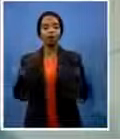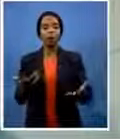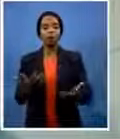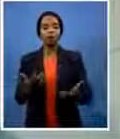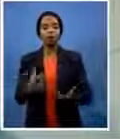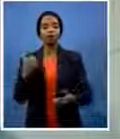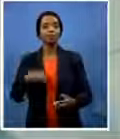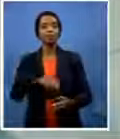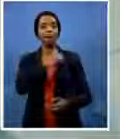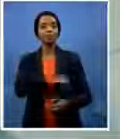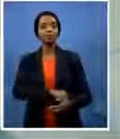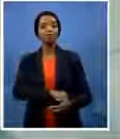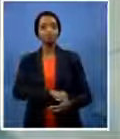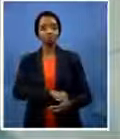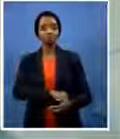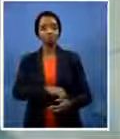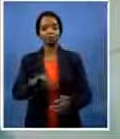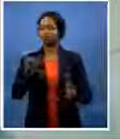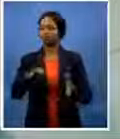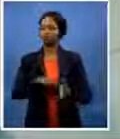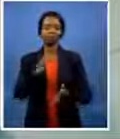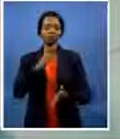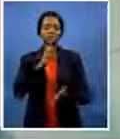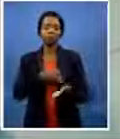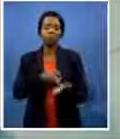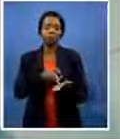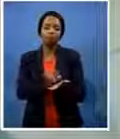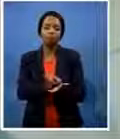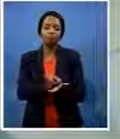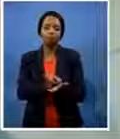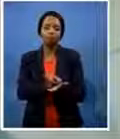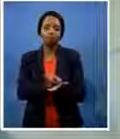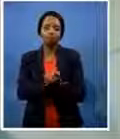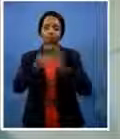honest, what kind of crisis, the global crisis that we're facing,